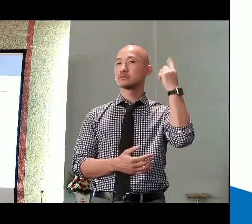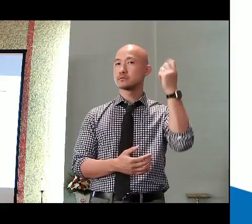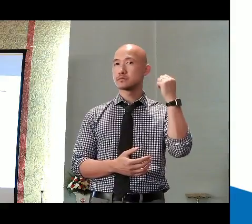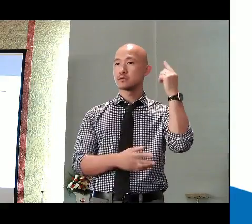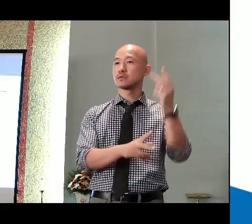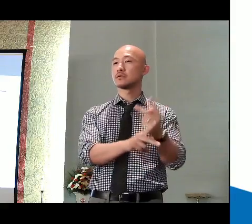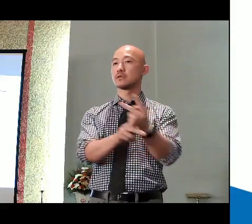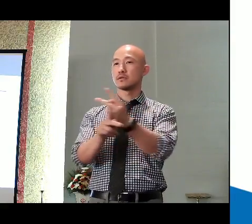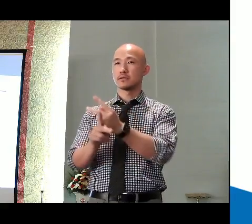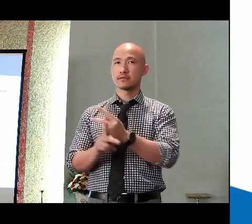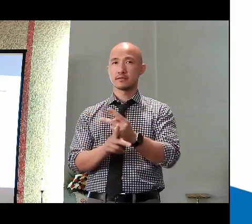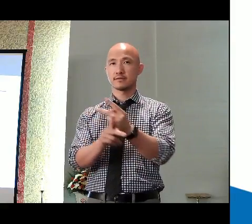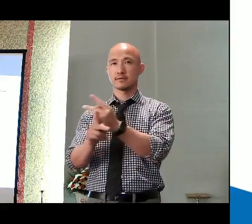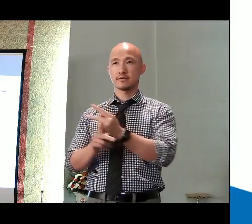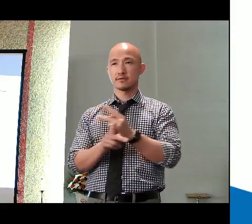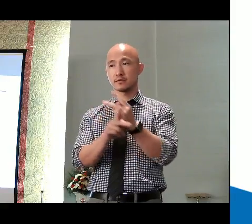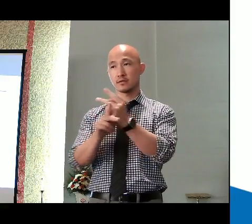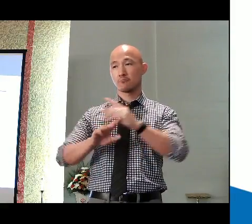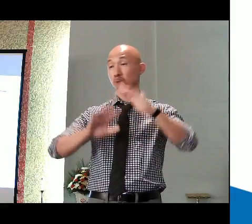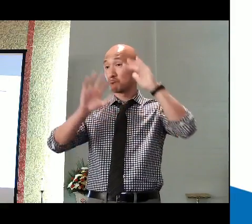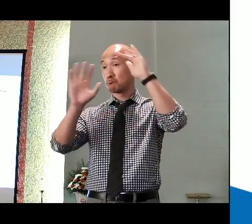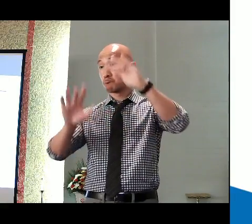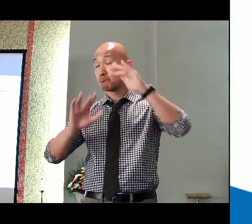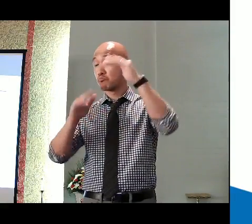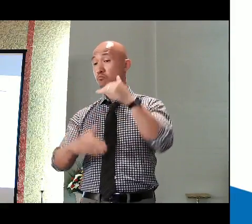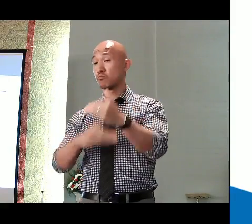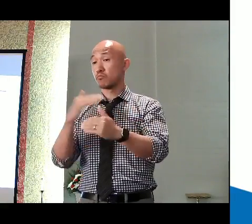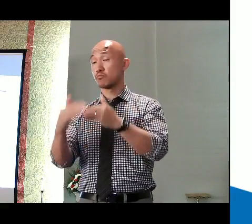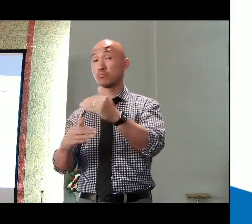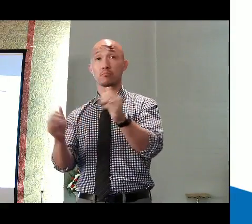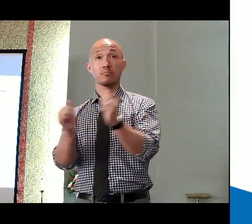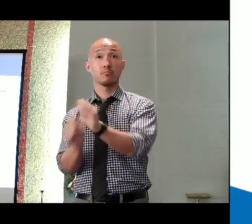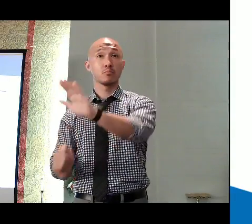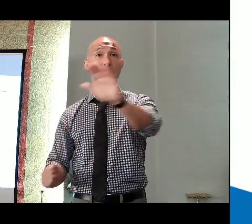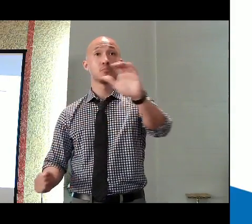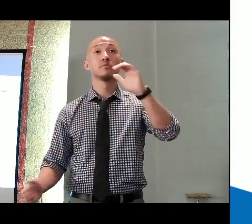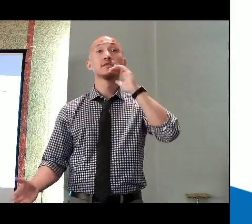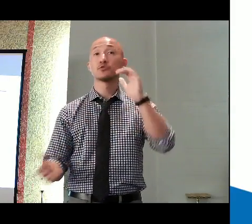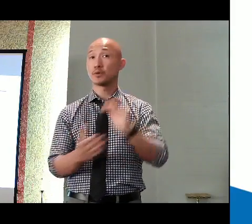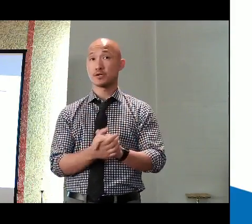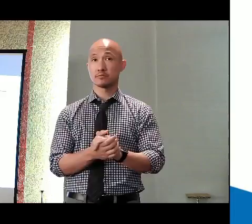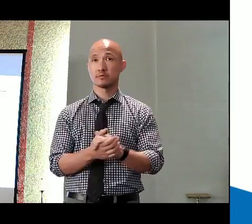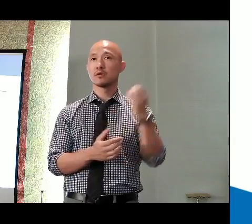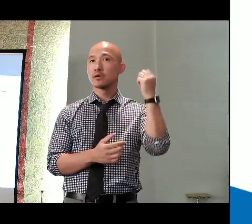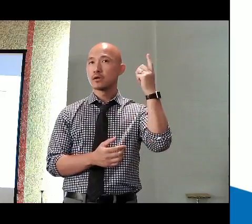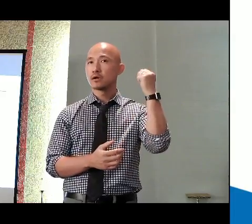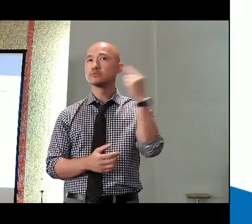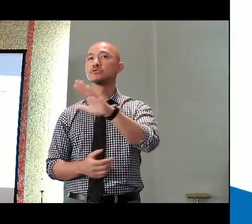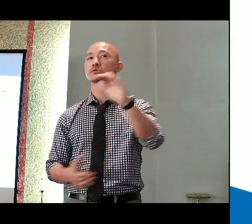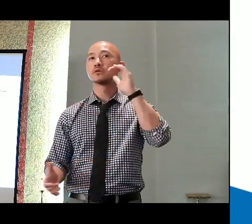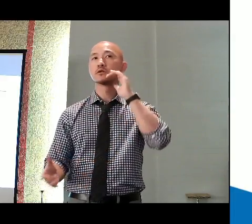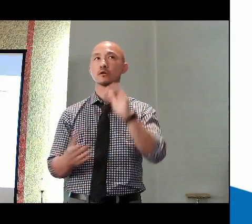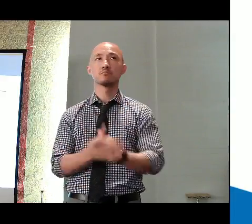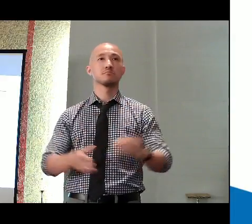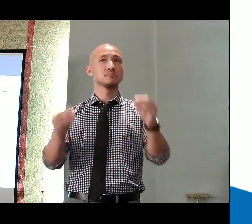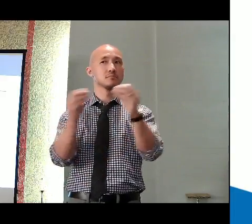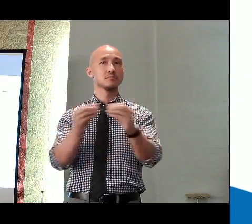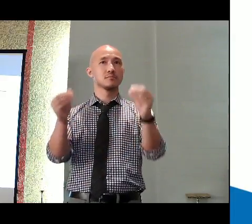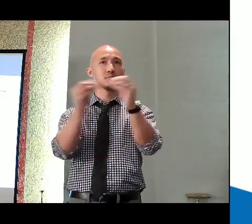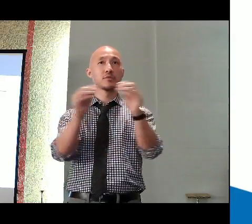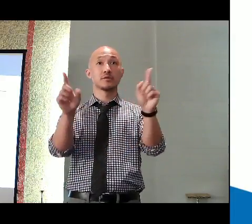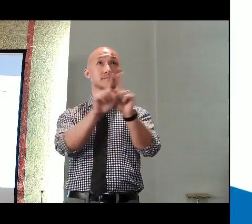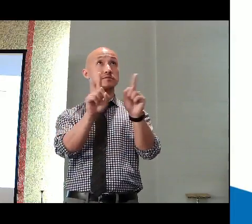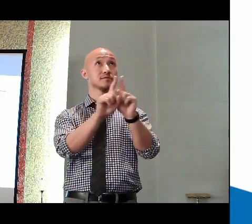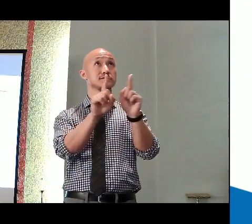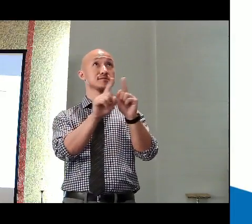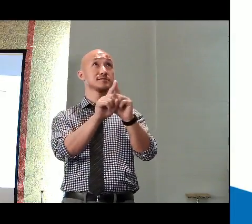patience on her, your kindness, just as Christ has lavished his grace on you.